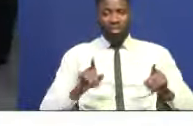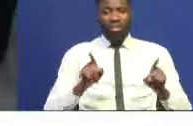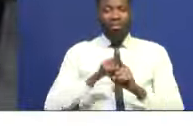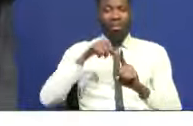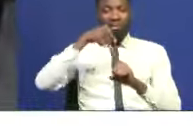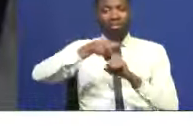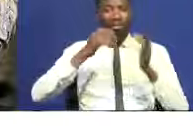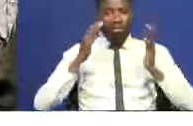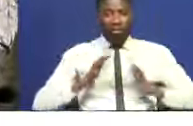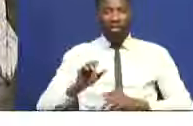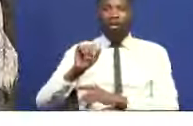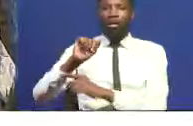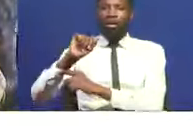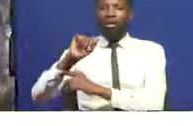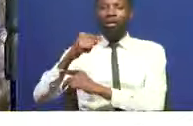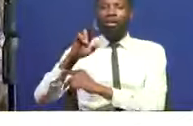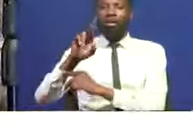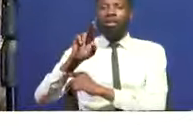being arrested.